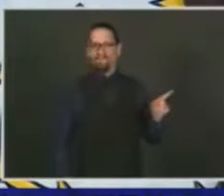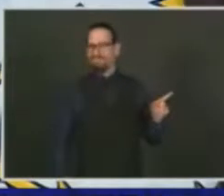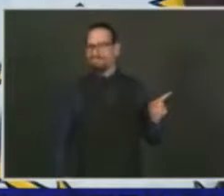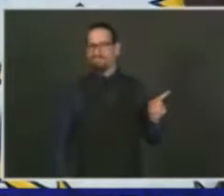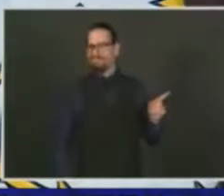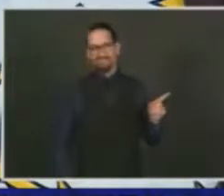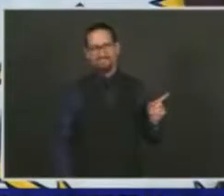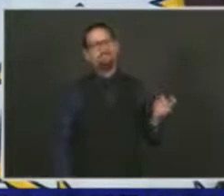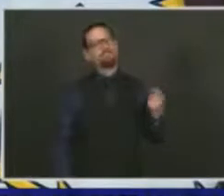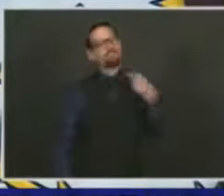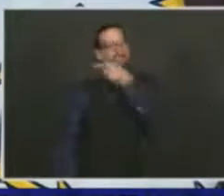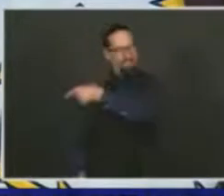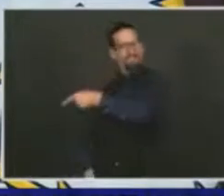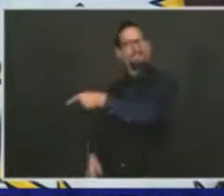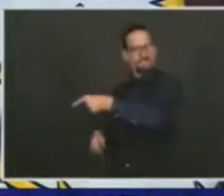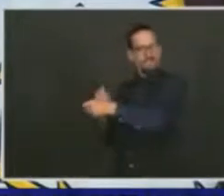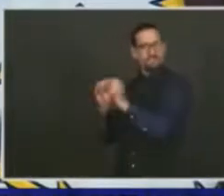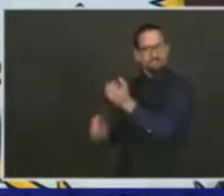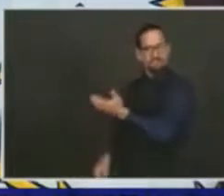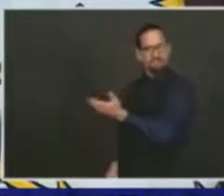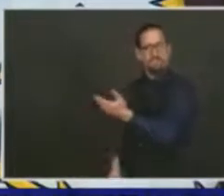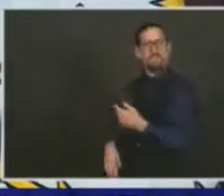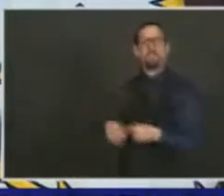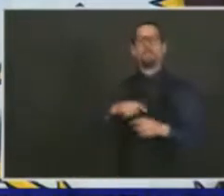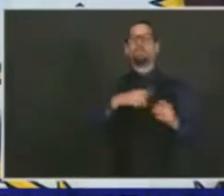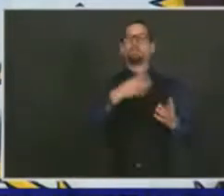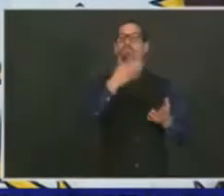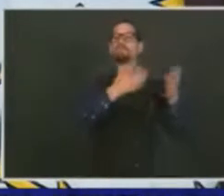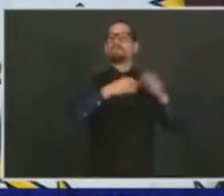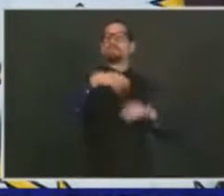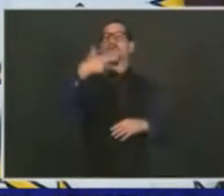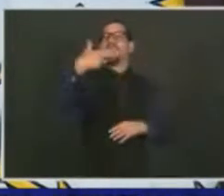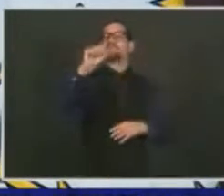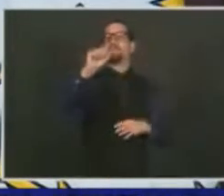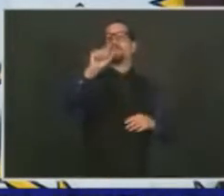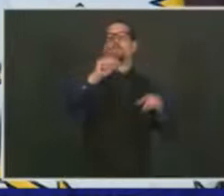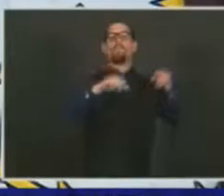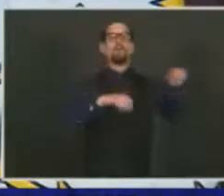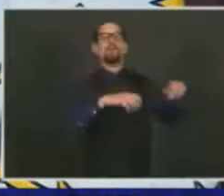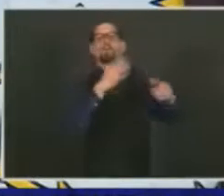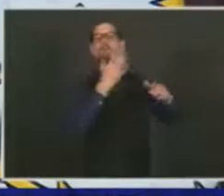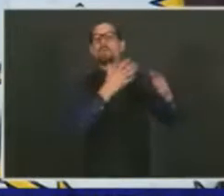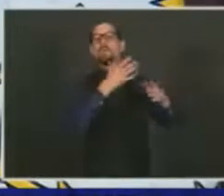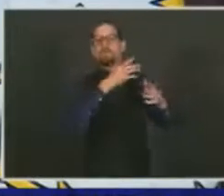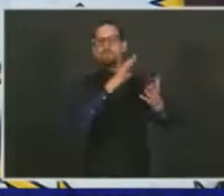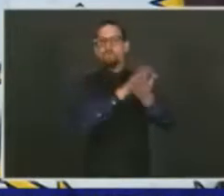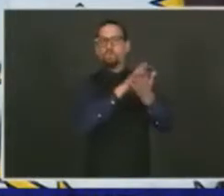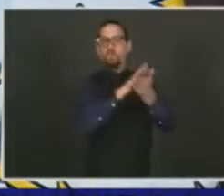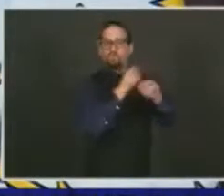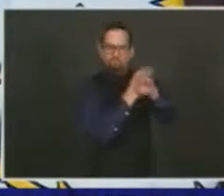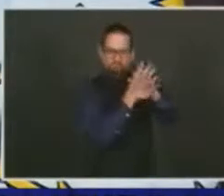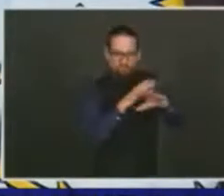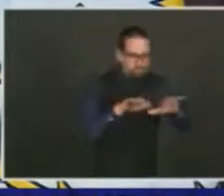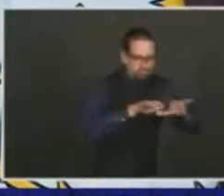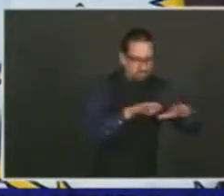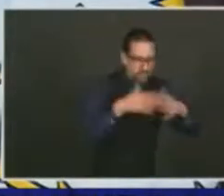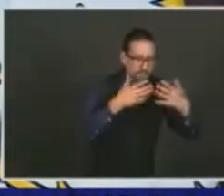be going to work, they go to their job, they're hanging out with friends, they are participating in